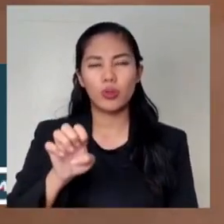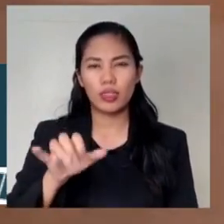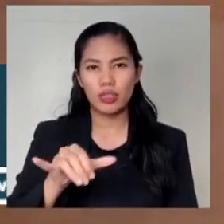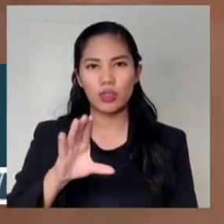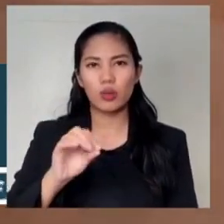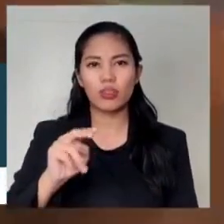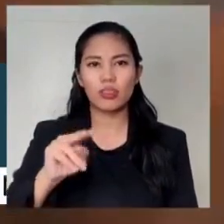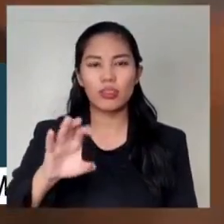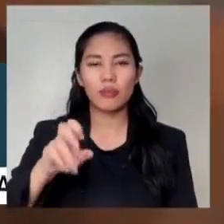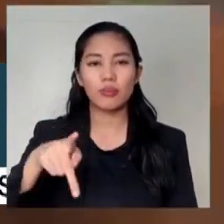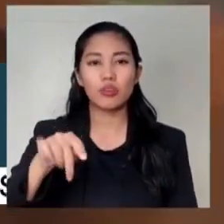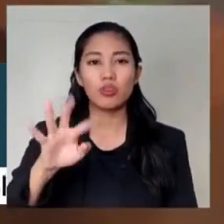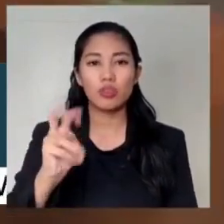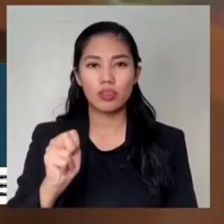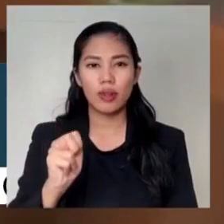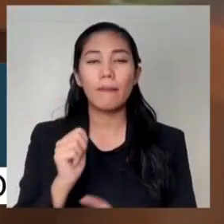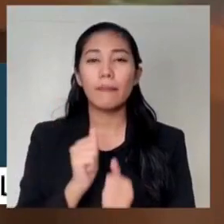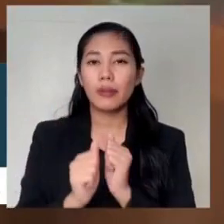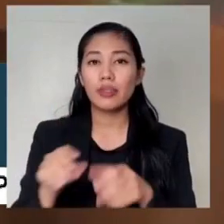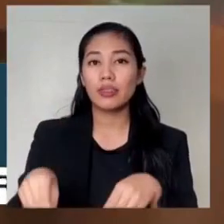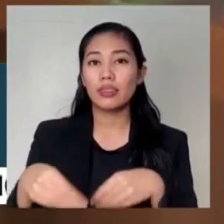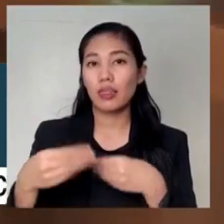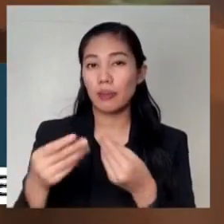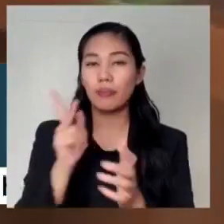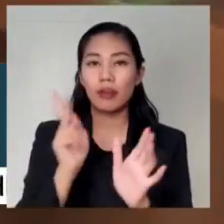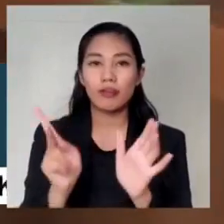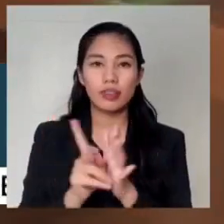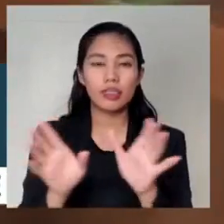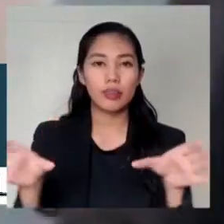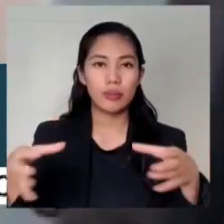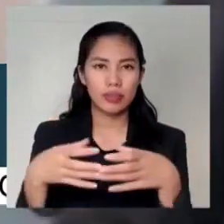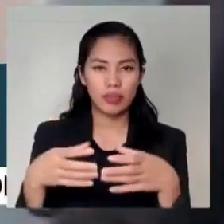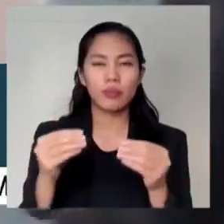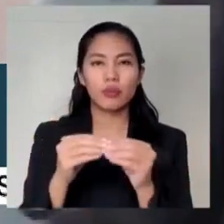pandemic management 2 years into the health crisis.